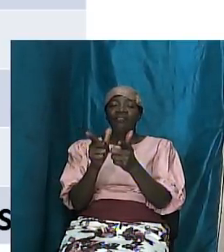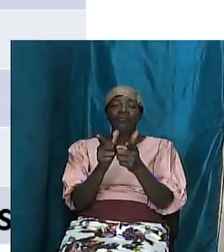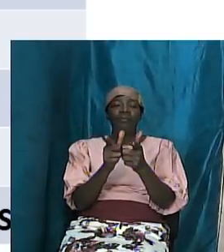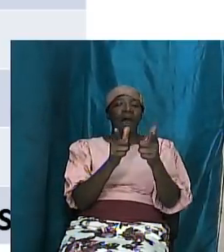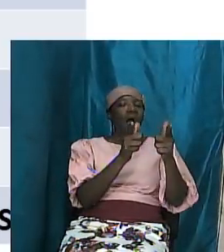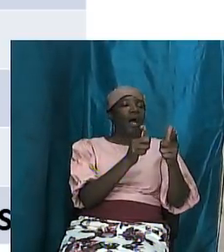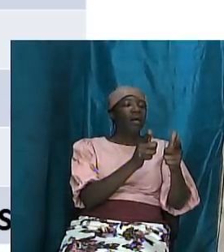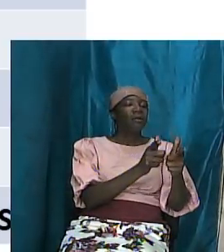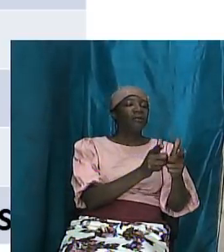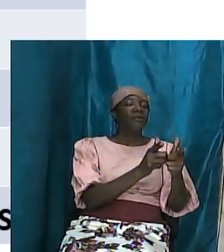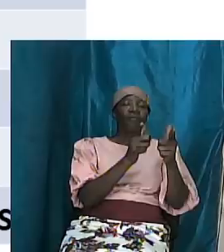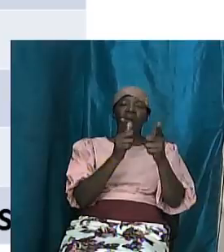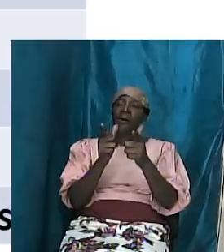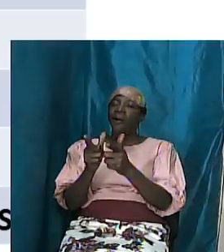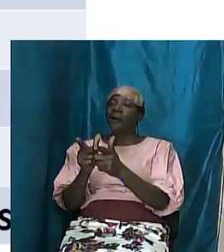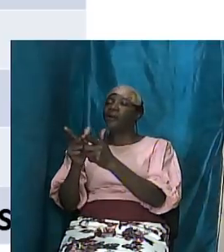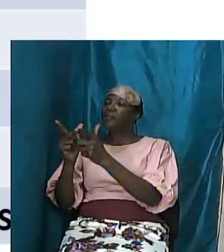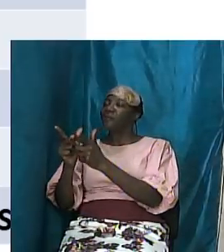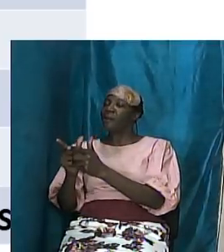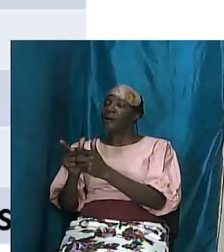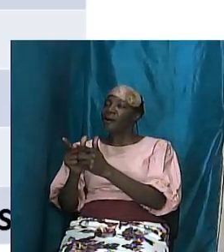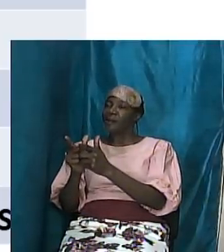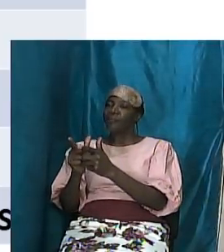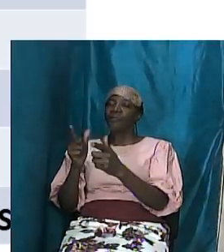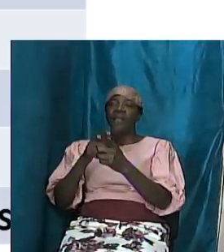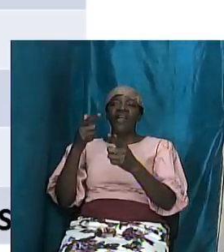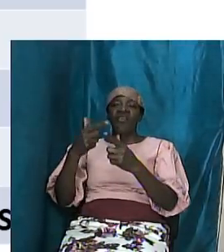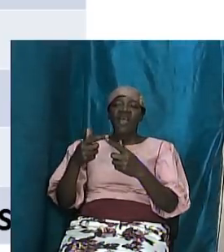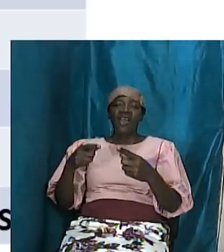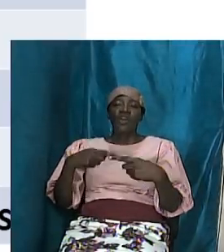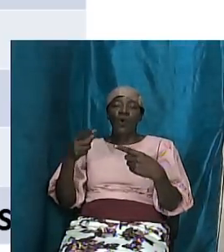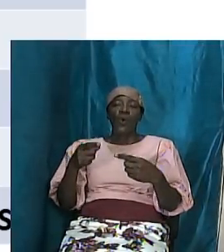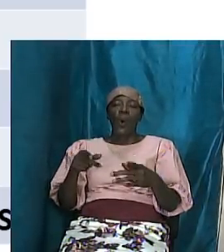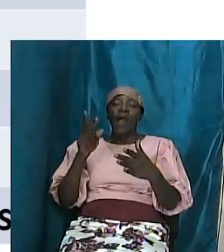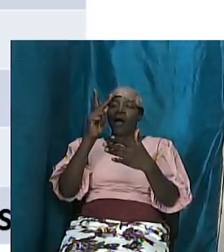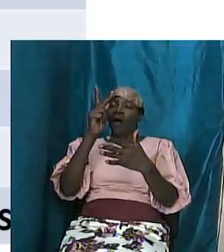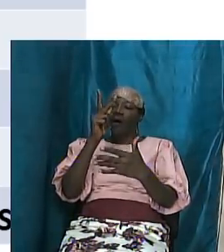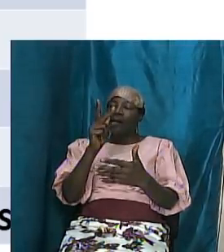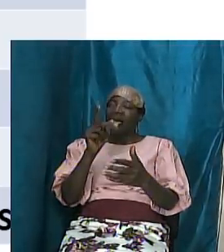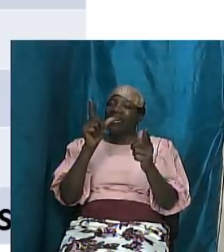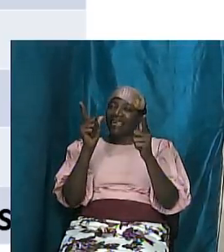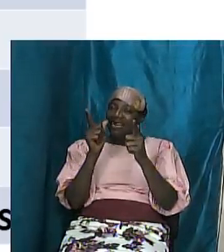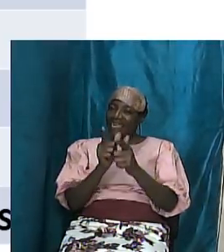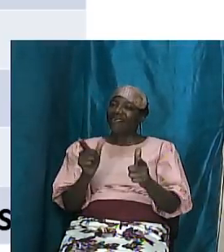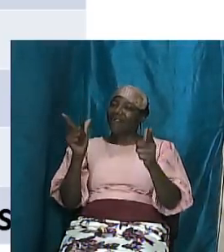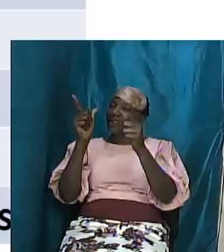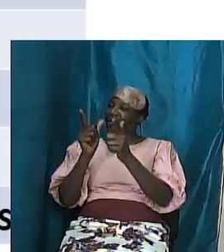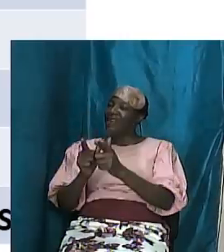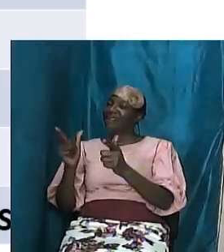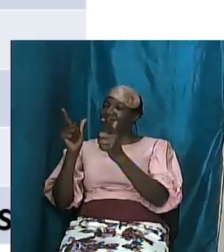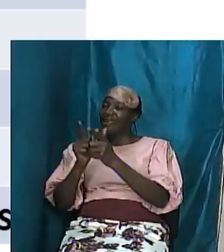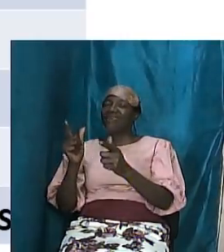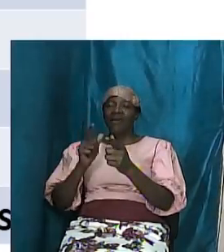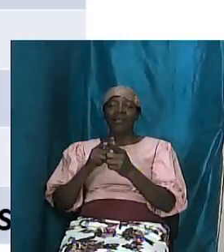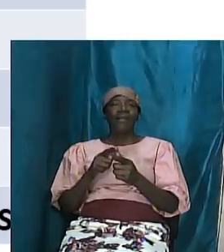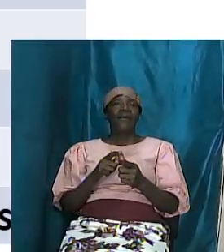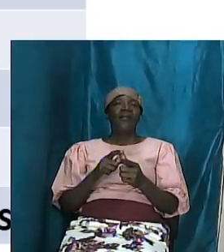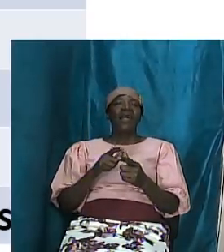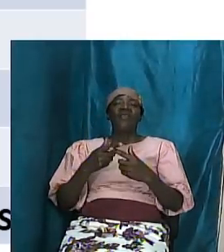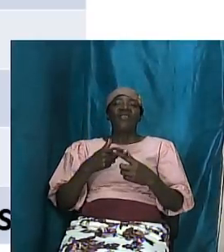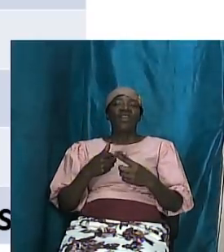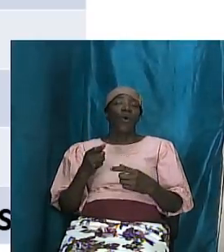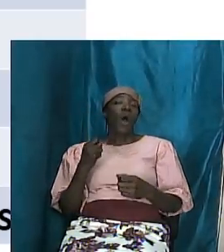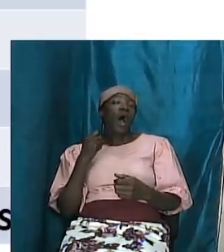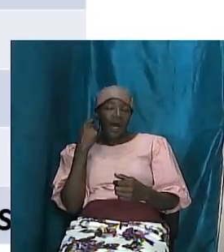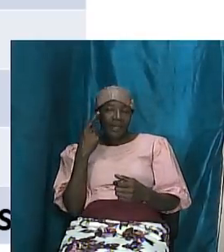and then attack that undertaking piece by piece, bit by bit, then we are in a position to cover the